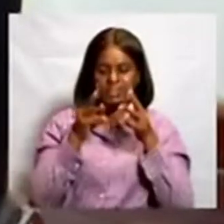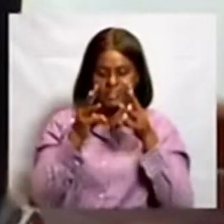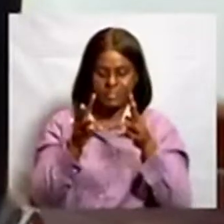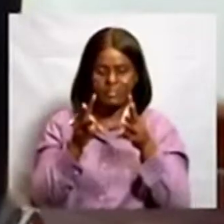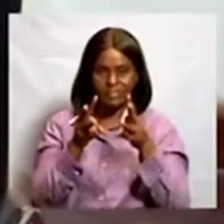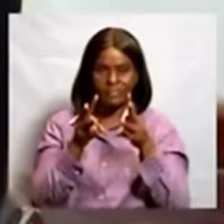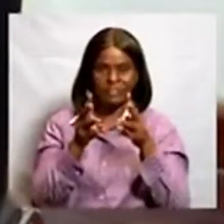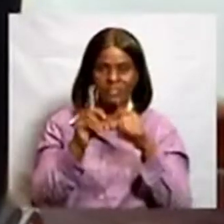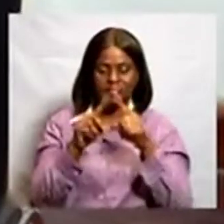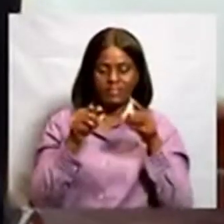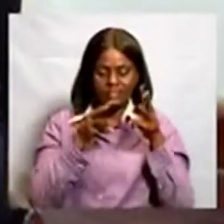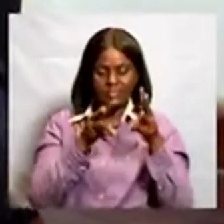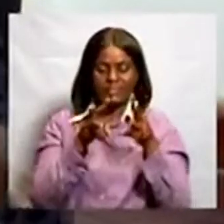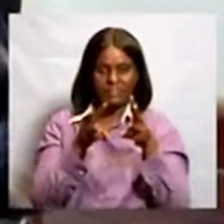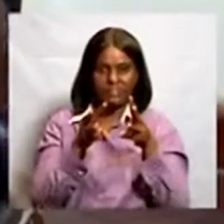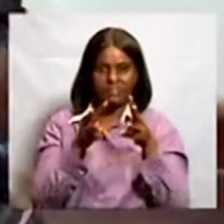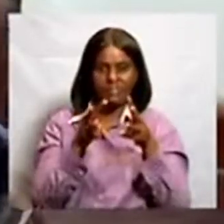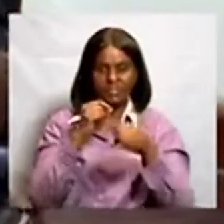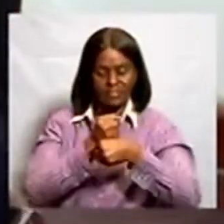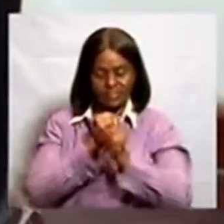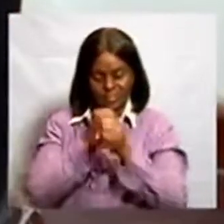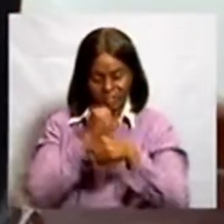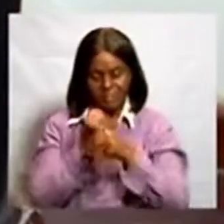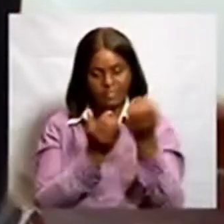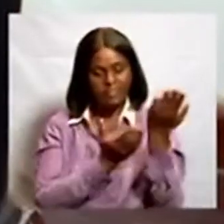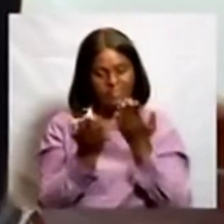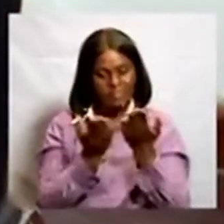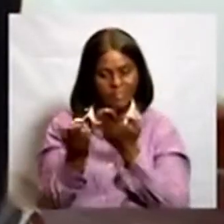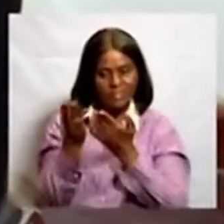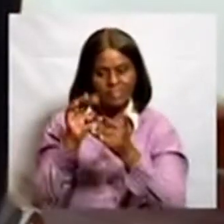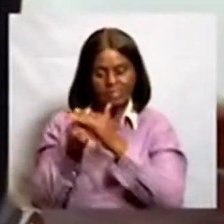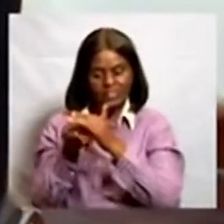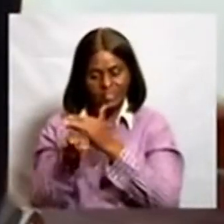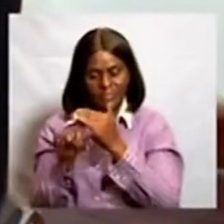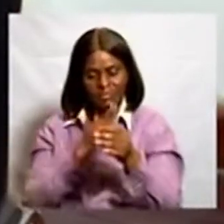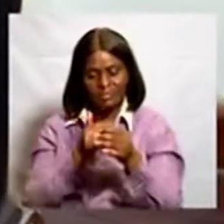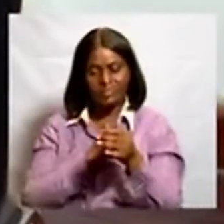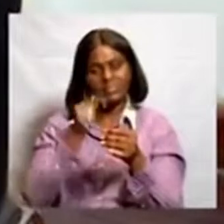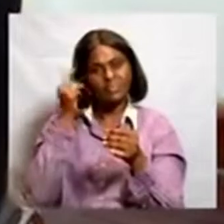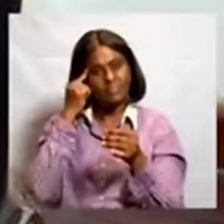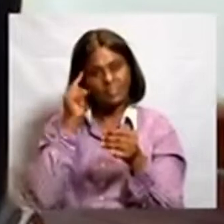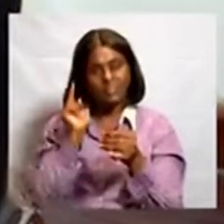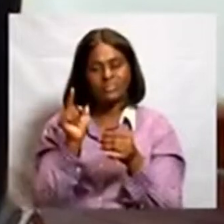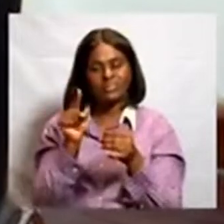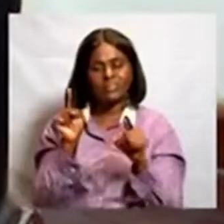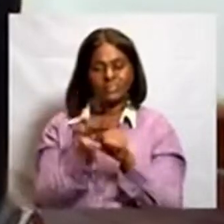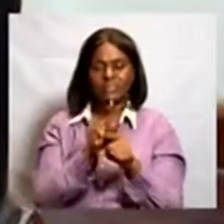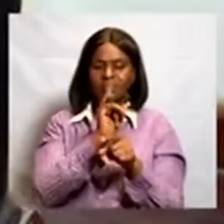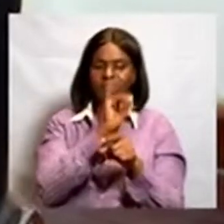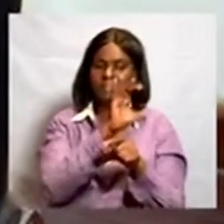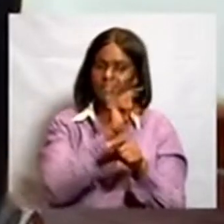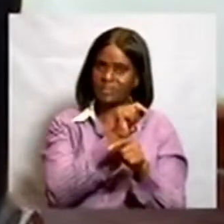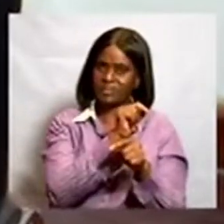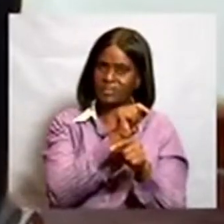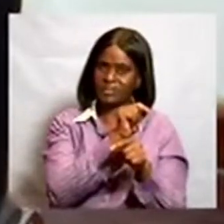of making services accessible, I think the